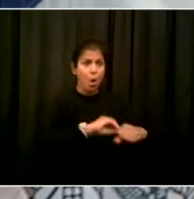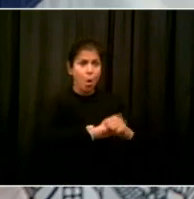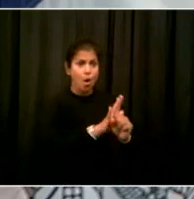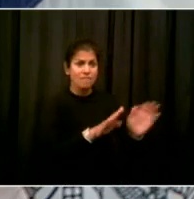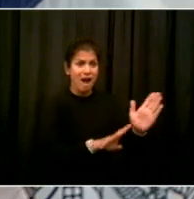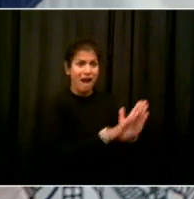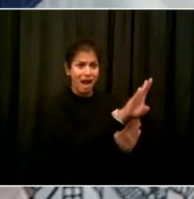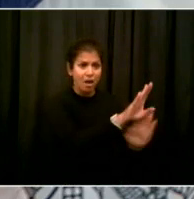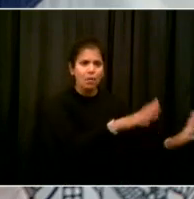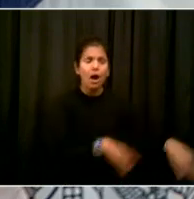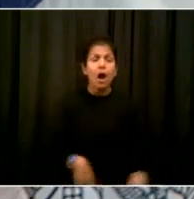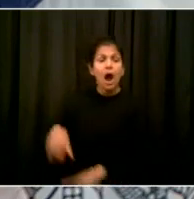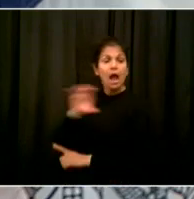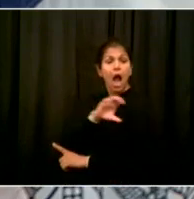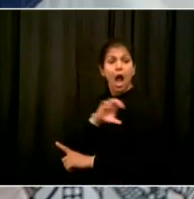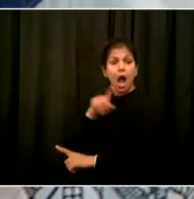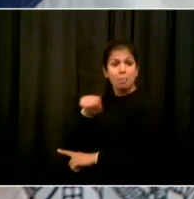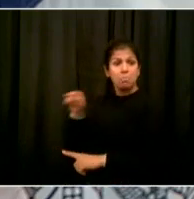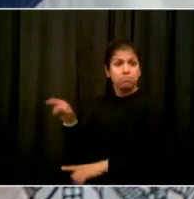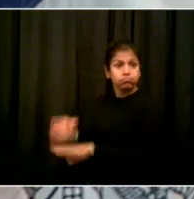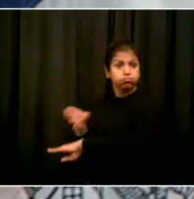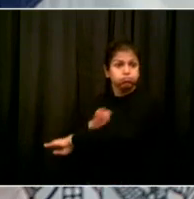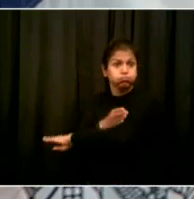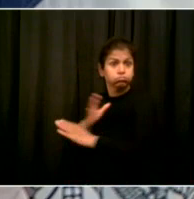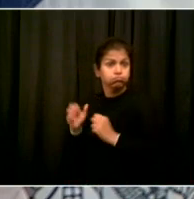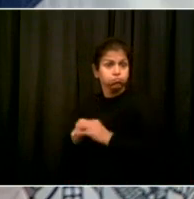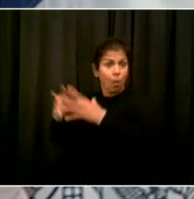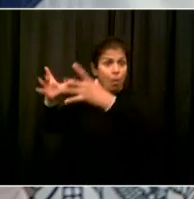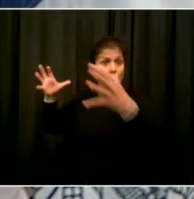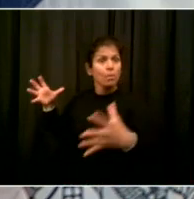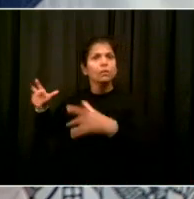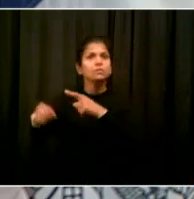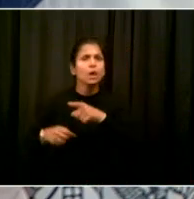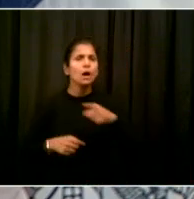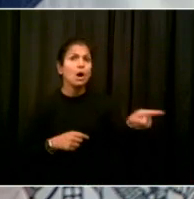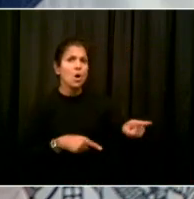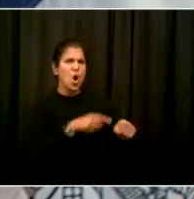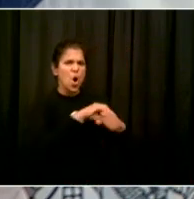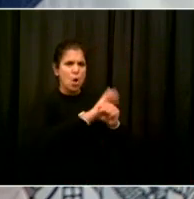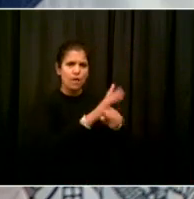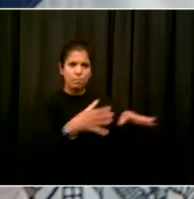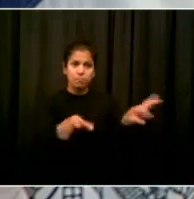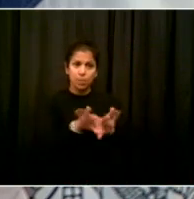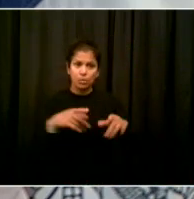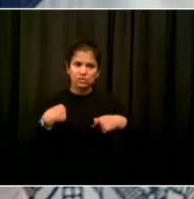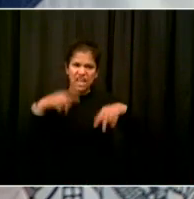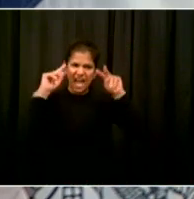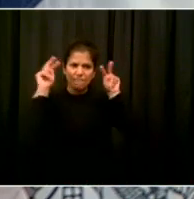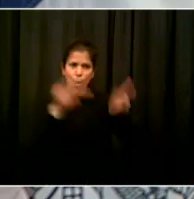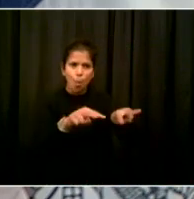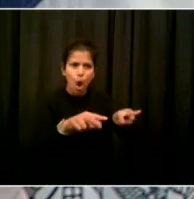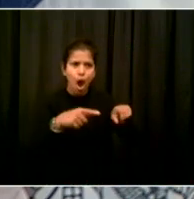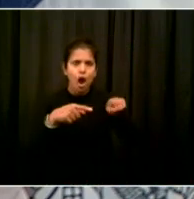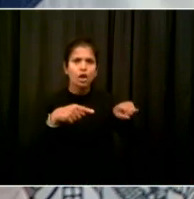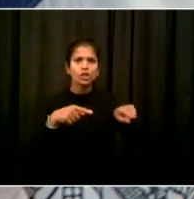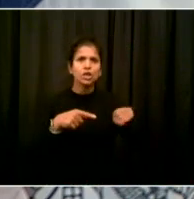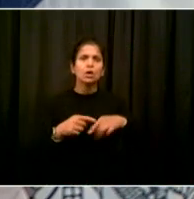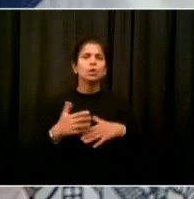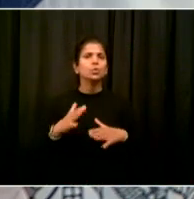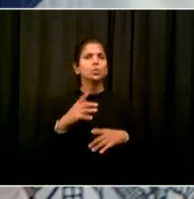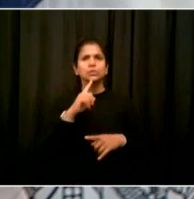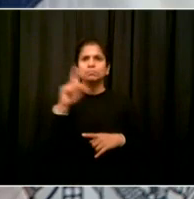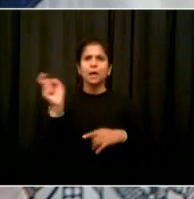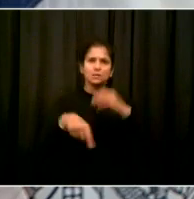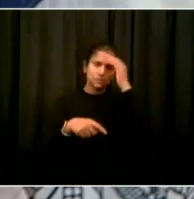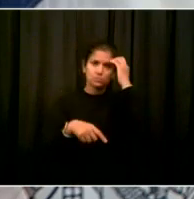is raging right now, and unfortunately in much of the world, we see this particularly in Europe, very sadly, and we see it in some states of the United